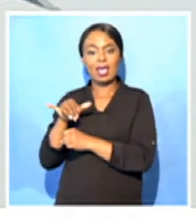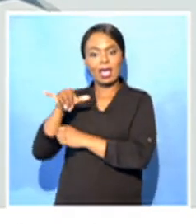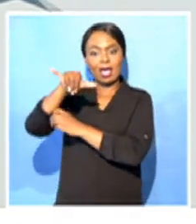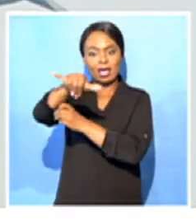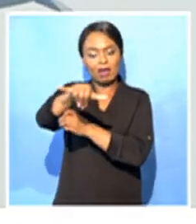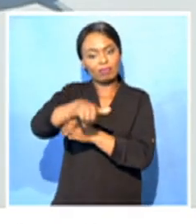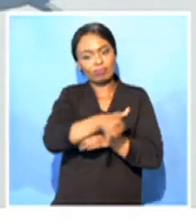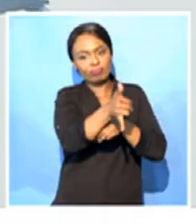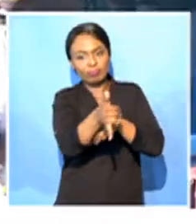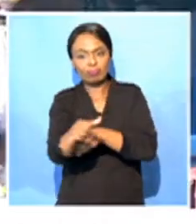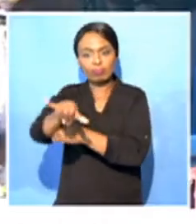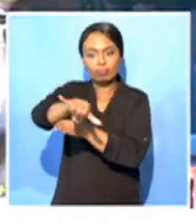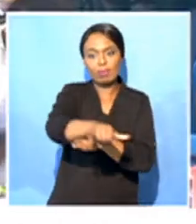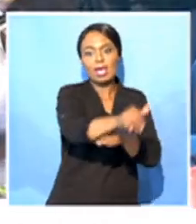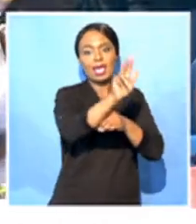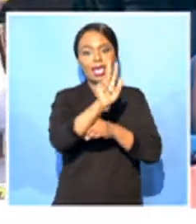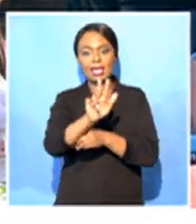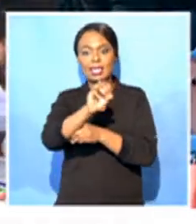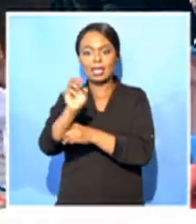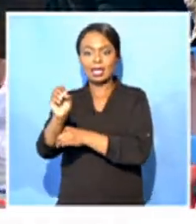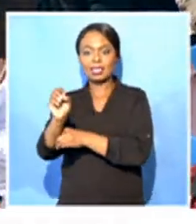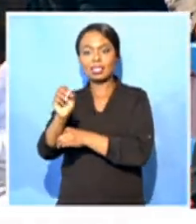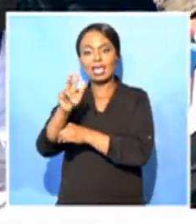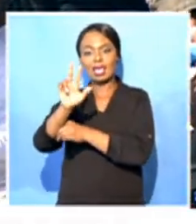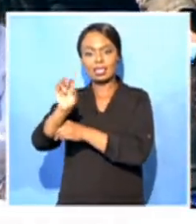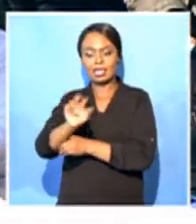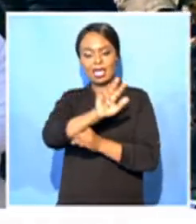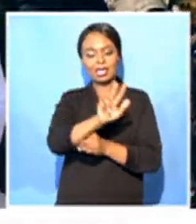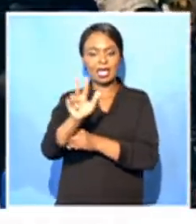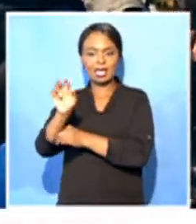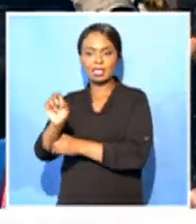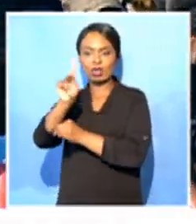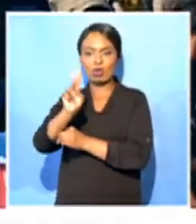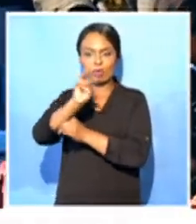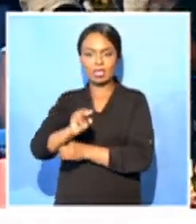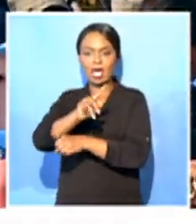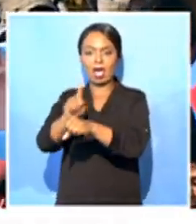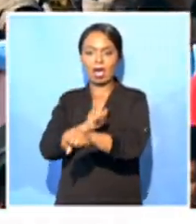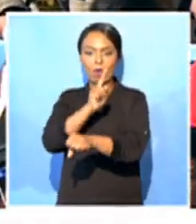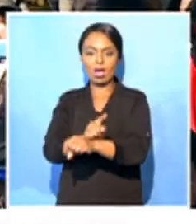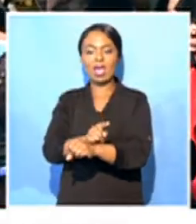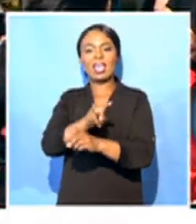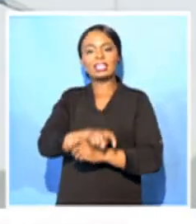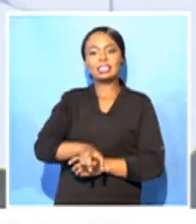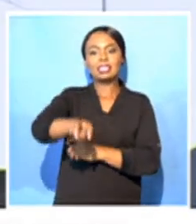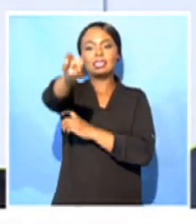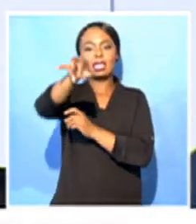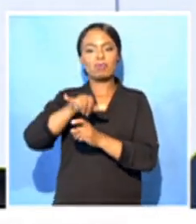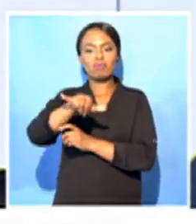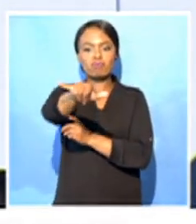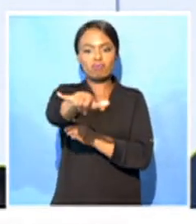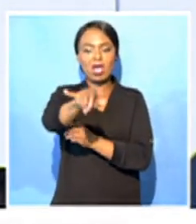at 880 kilometers per hour. It can travel a distance